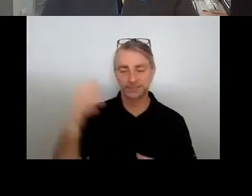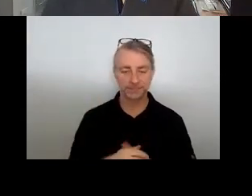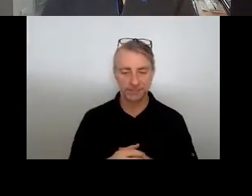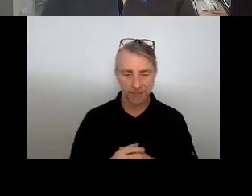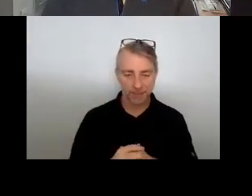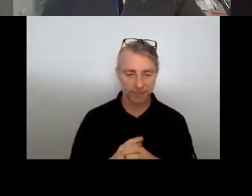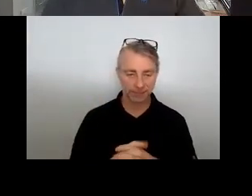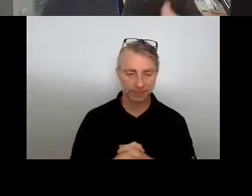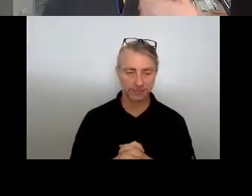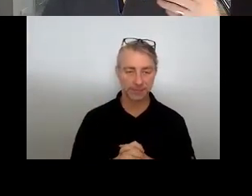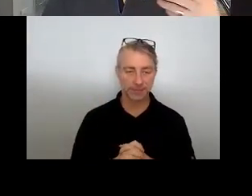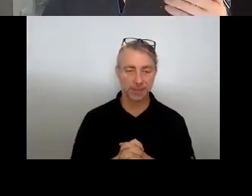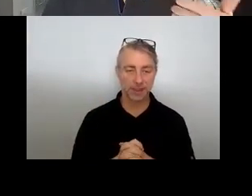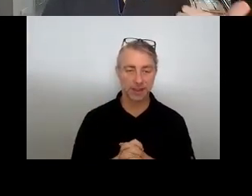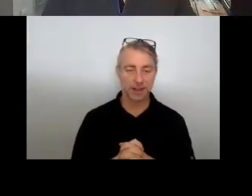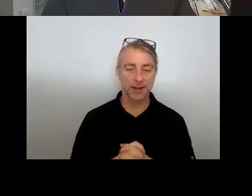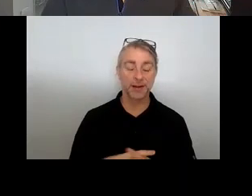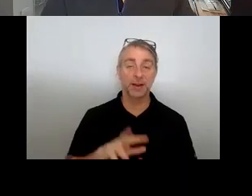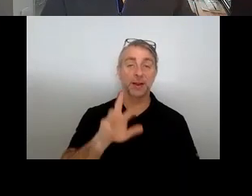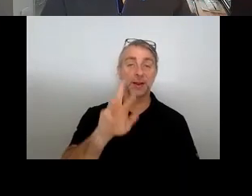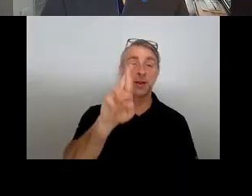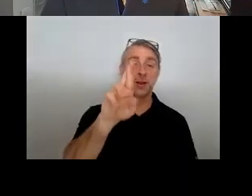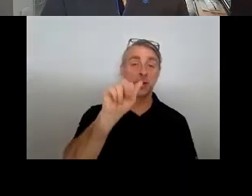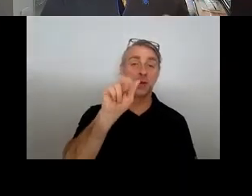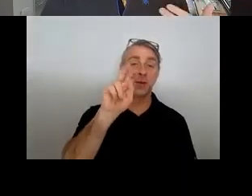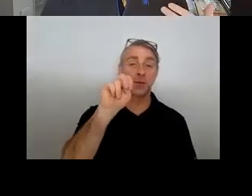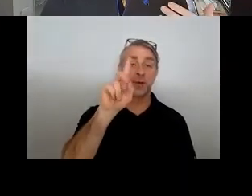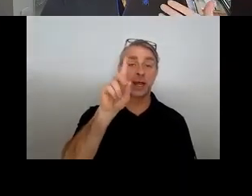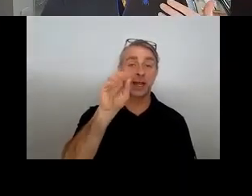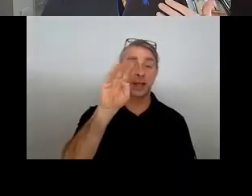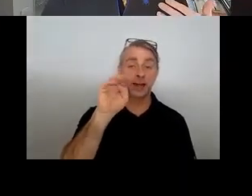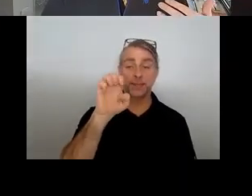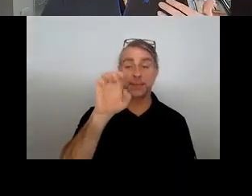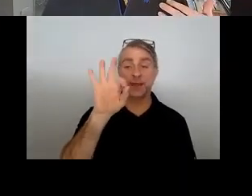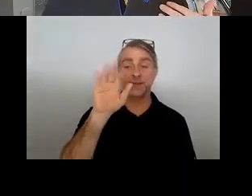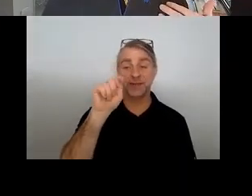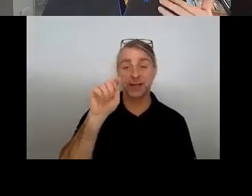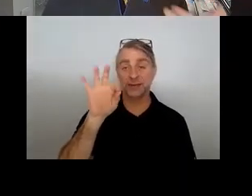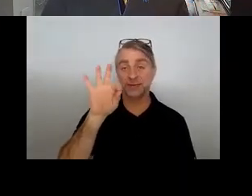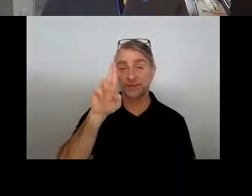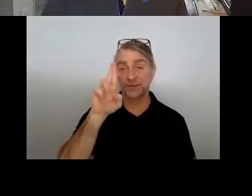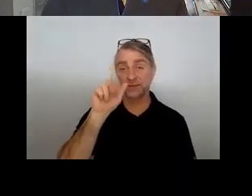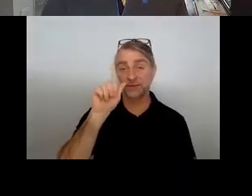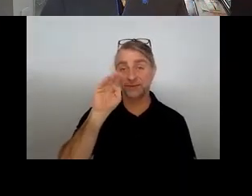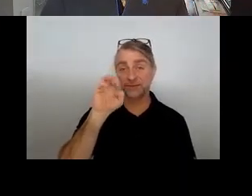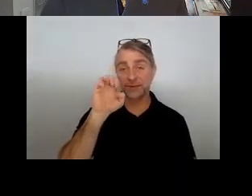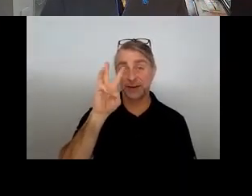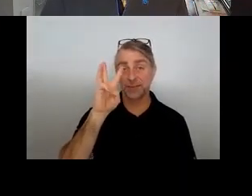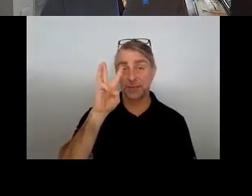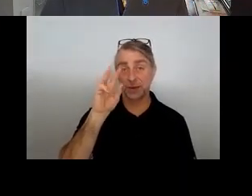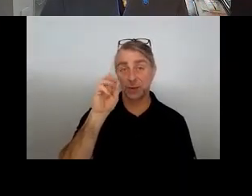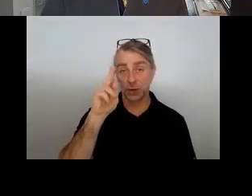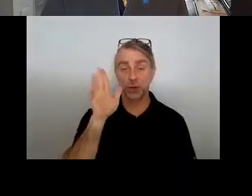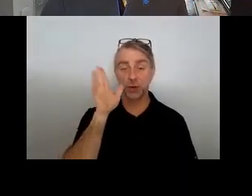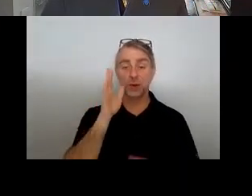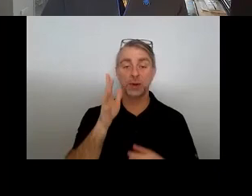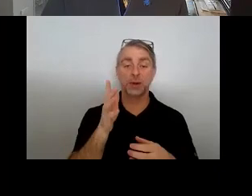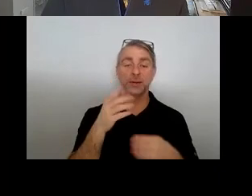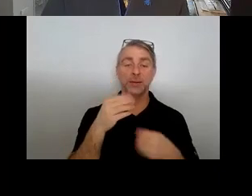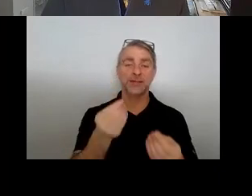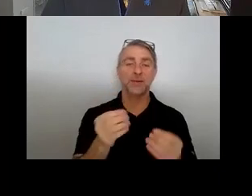even in this case, will result in a more conservative estimate of